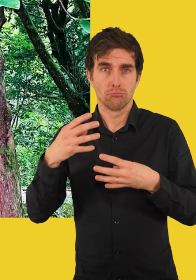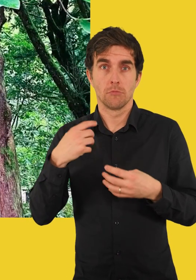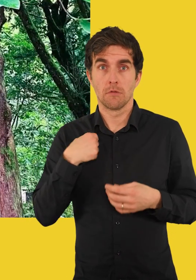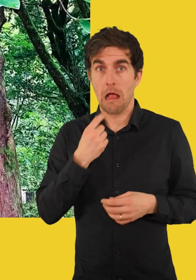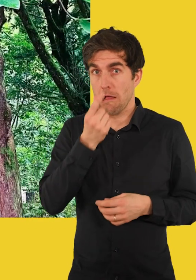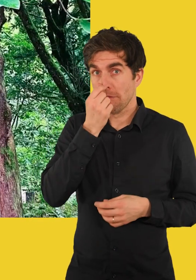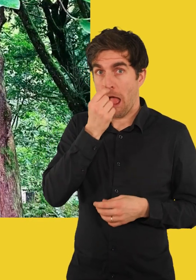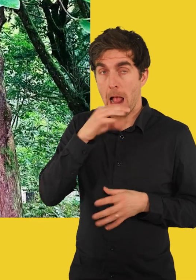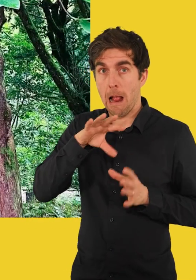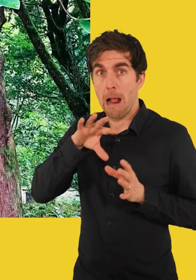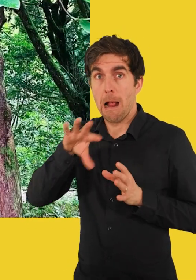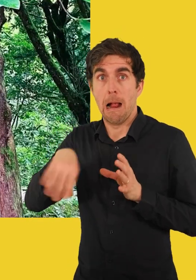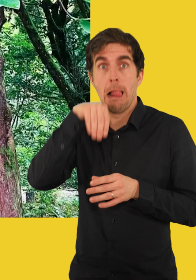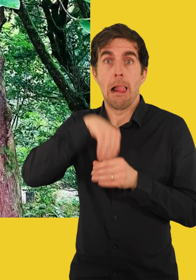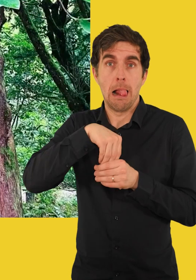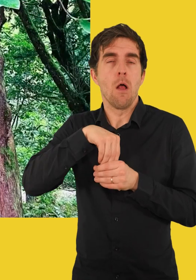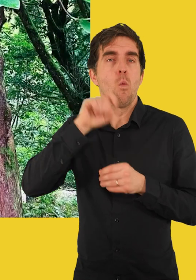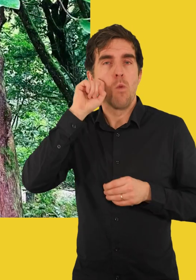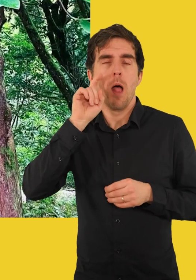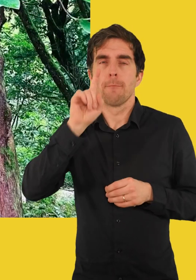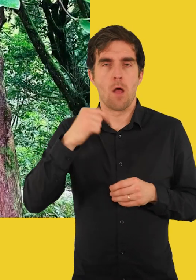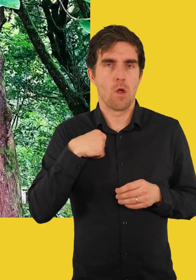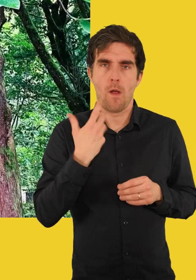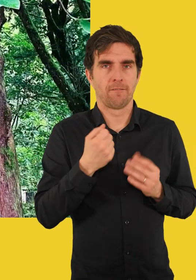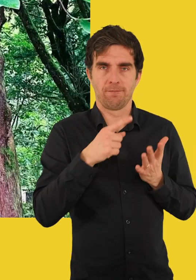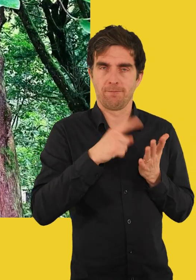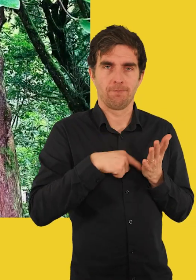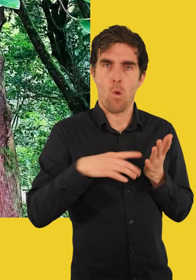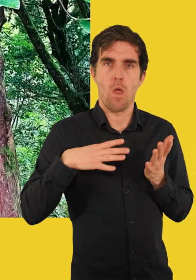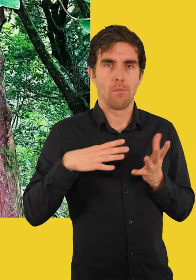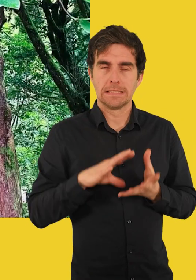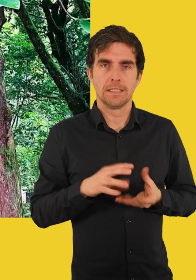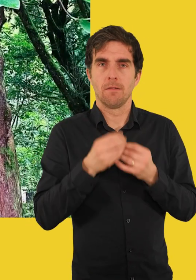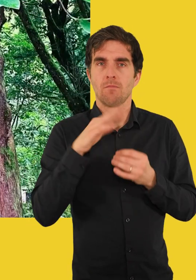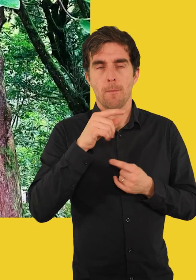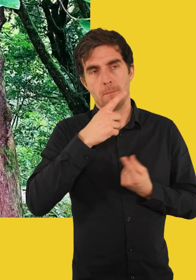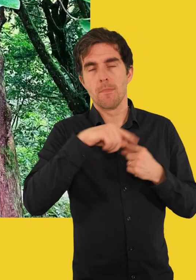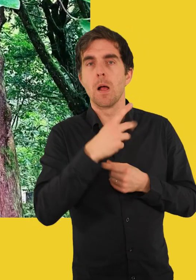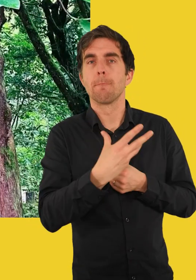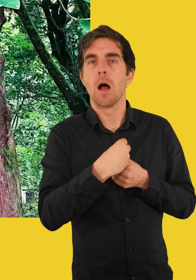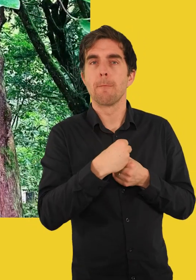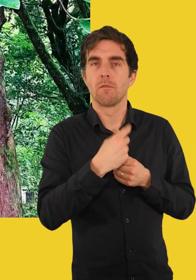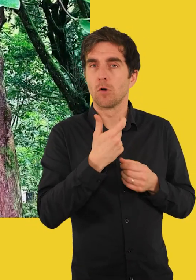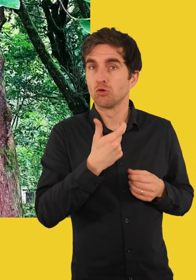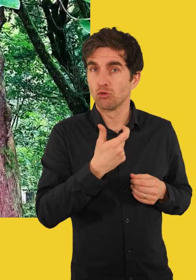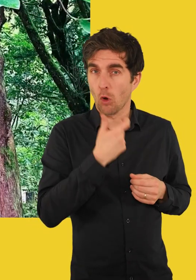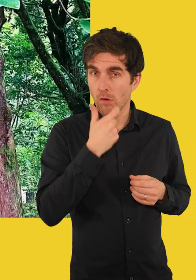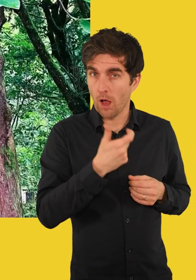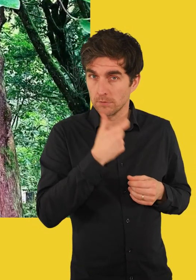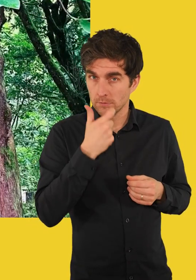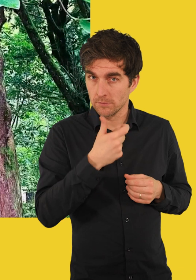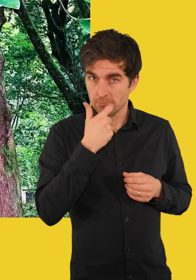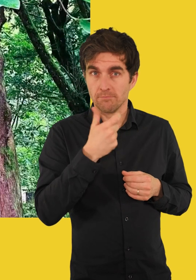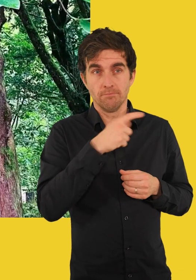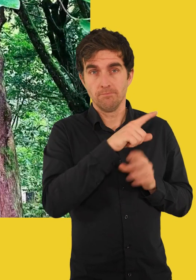fold them in, we will, but we will be focusing on the questions that were developed by